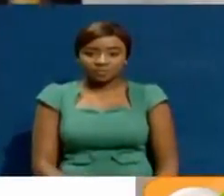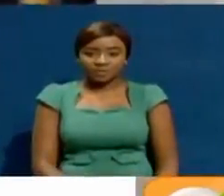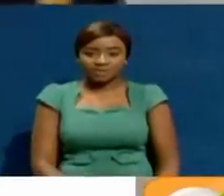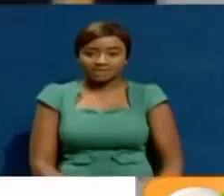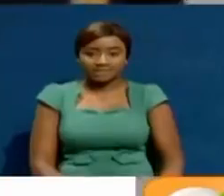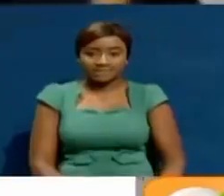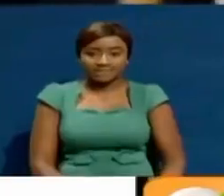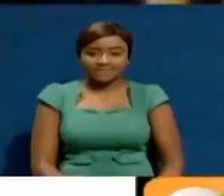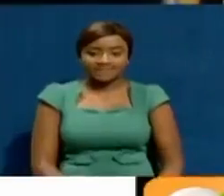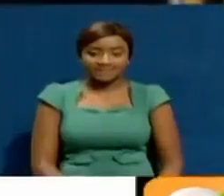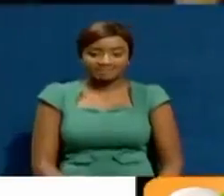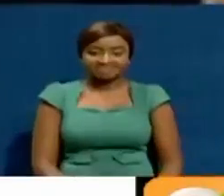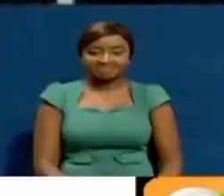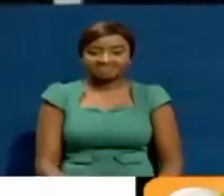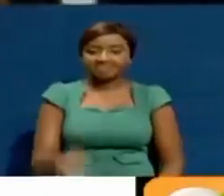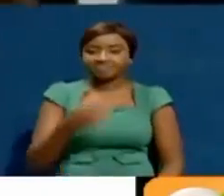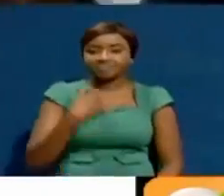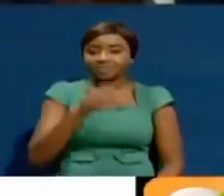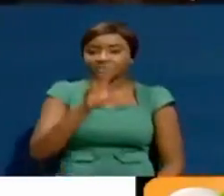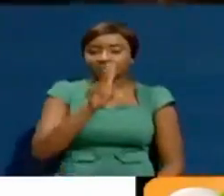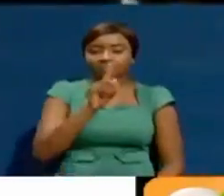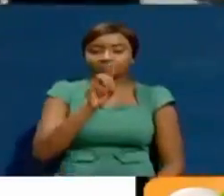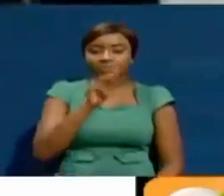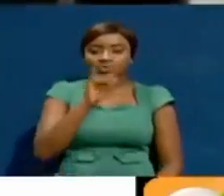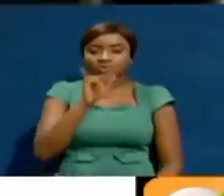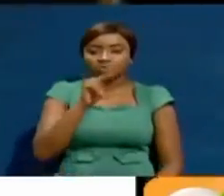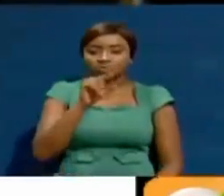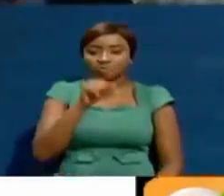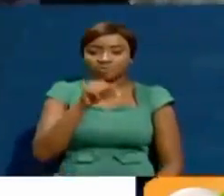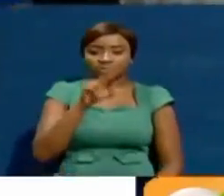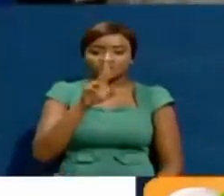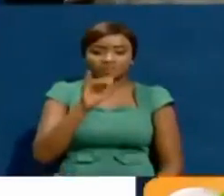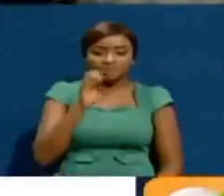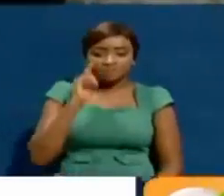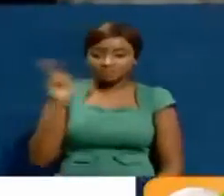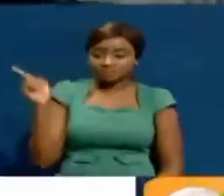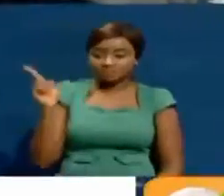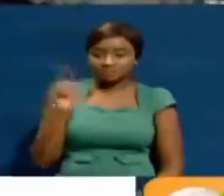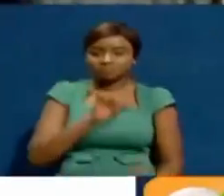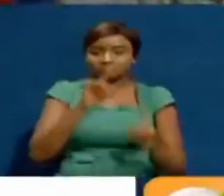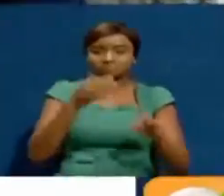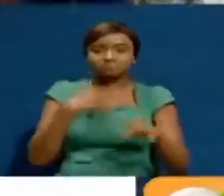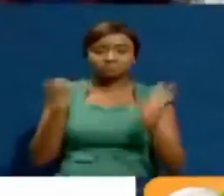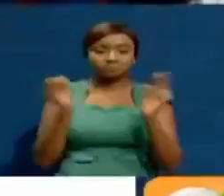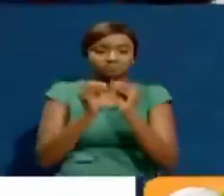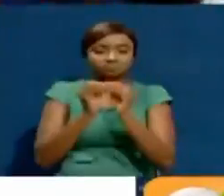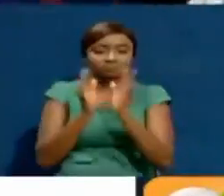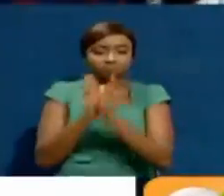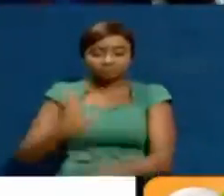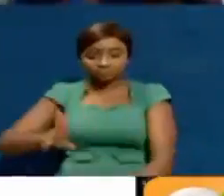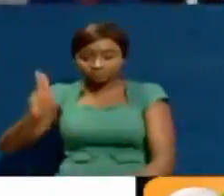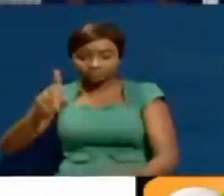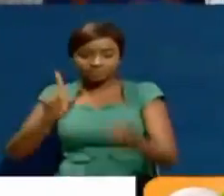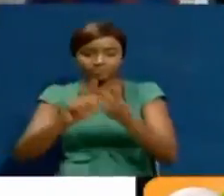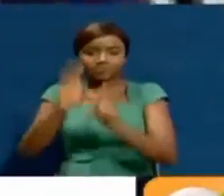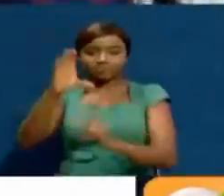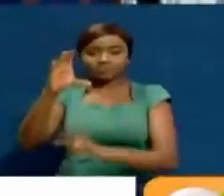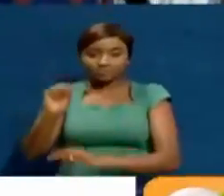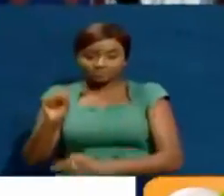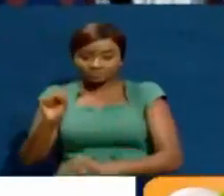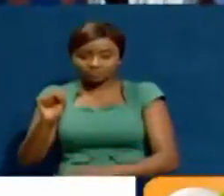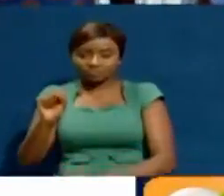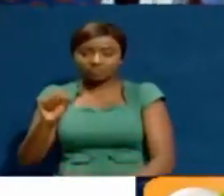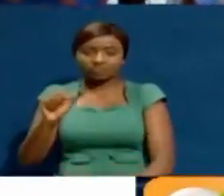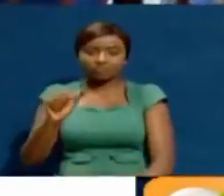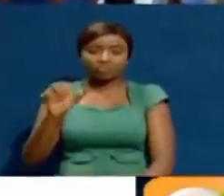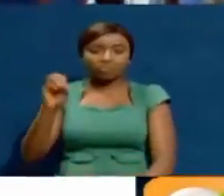Foreign Secretary Dominic Raab was on a one-day tour of the country, holding meetings with President Uhuru Kenyatta, Cabinet Secretaries Richelle Omamo